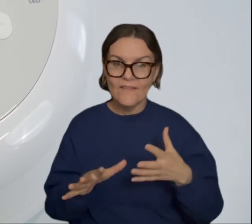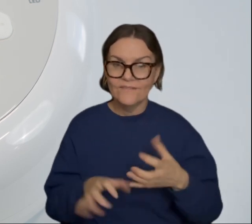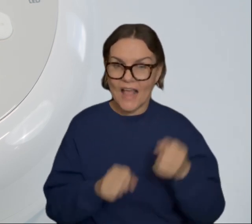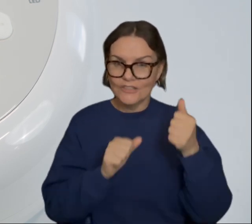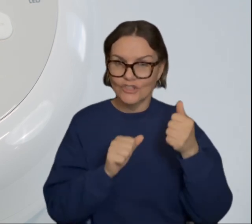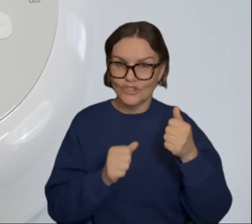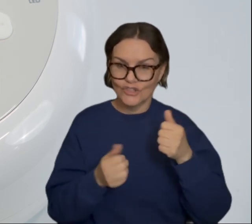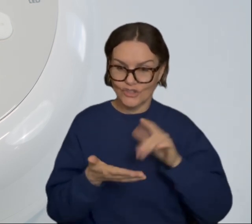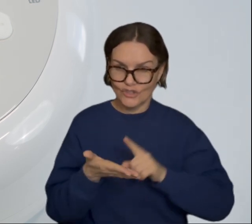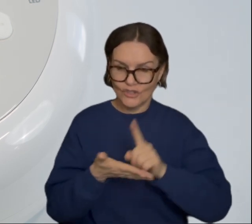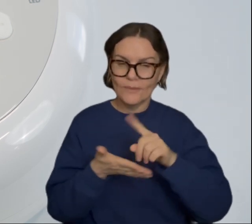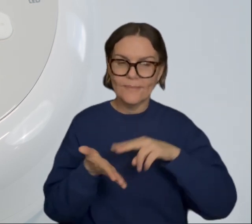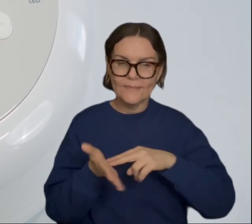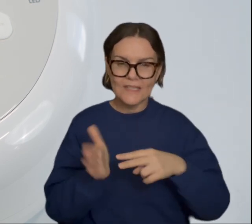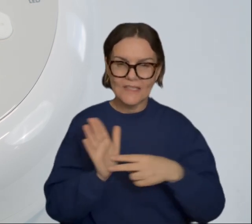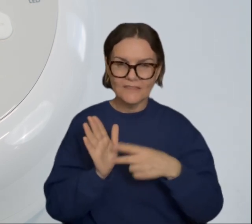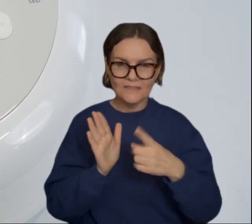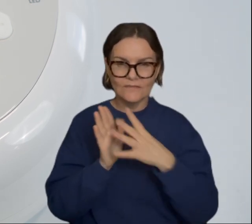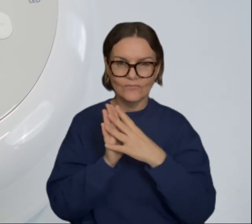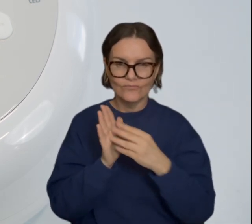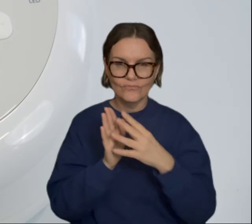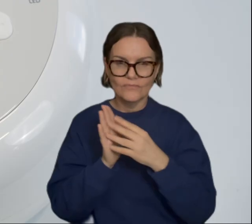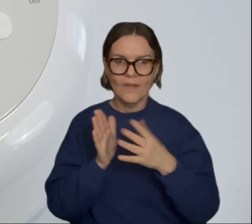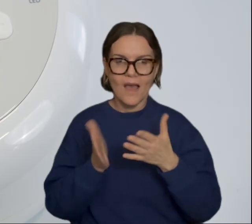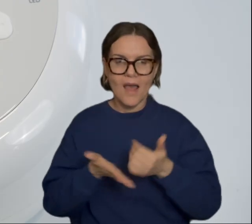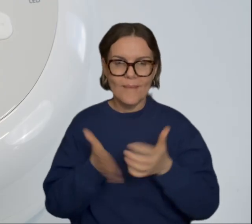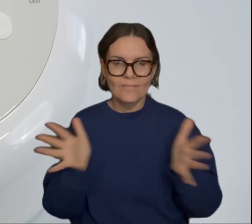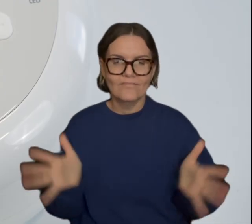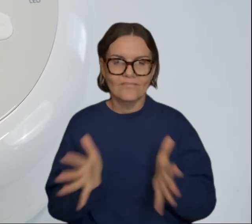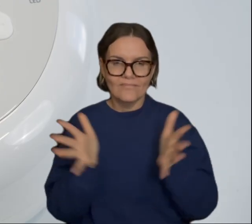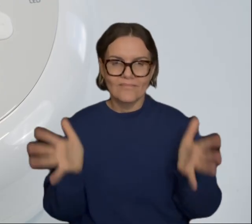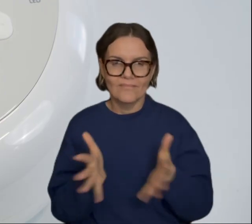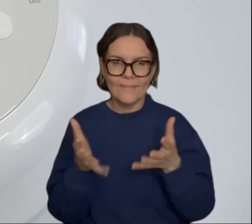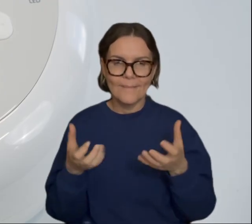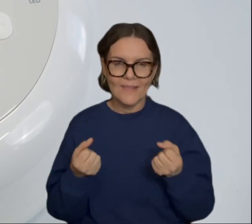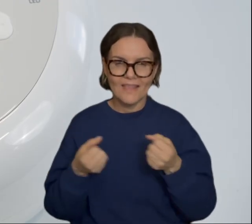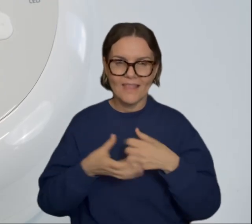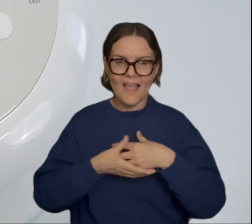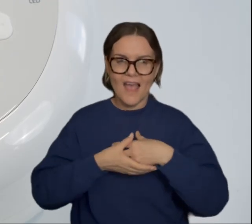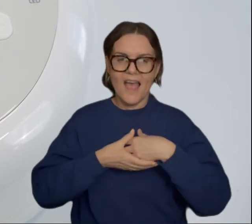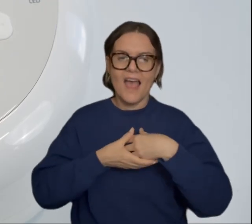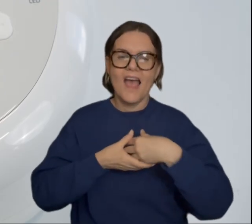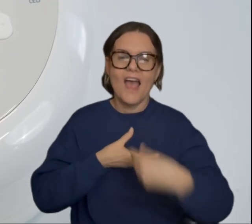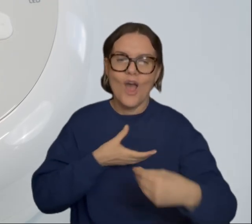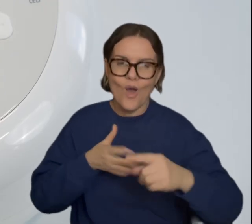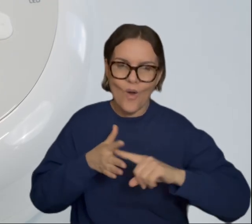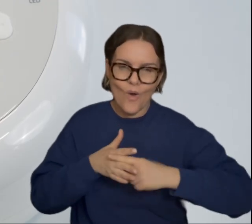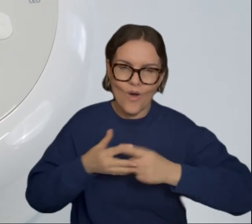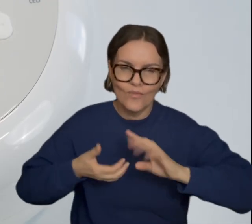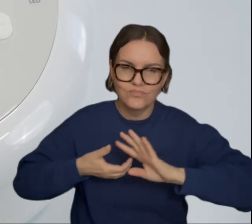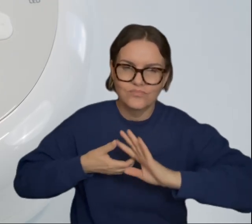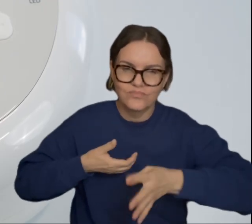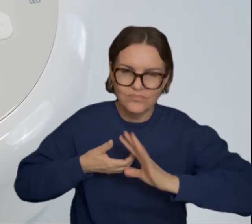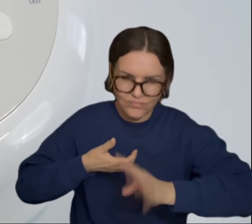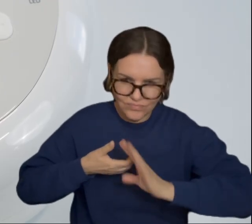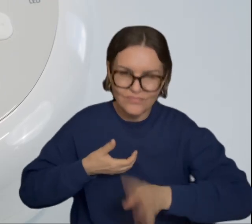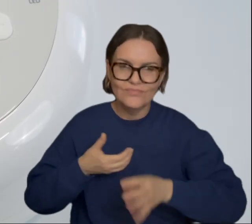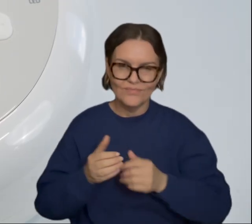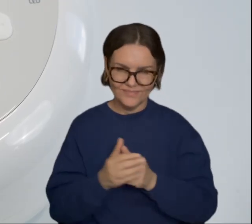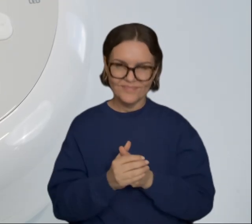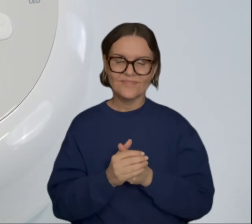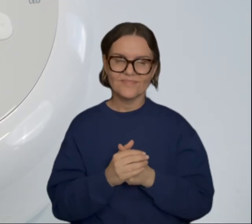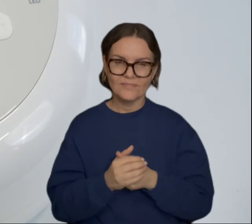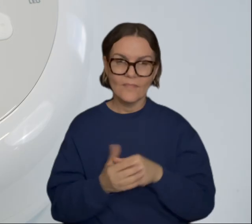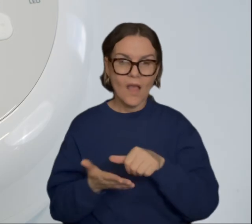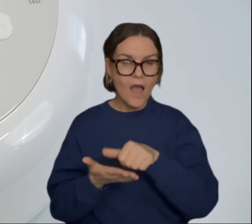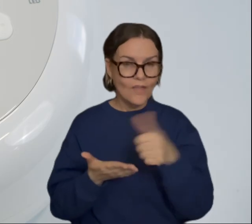give you those options is the faster cycle speed is meant to help you have a letdown. So it is a quicker suck pattern to help to get your milk